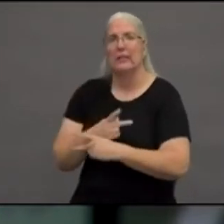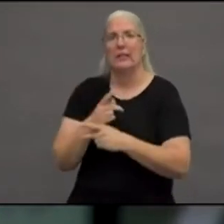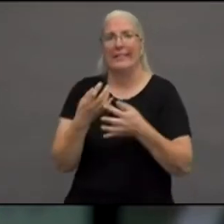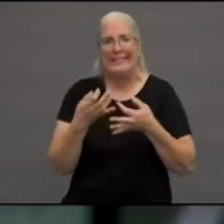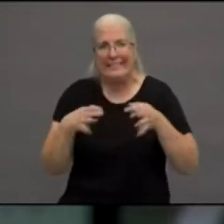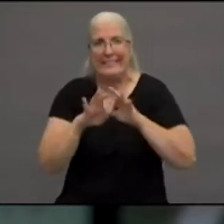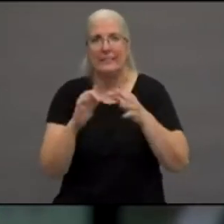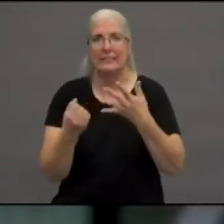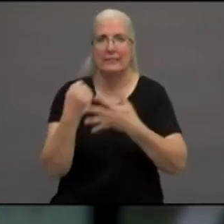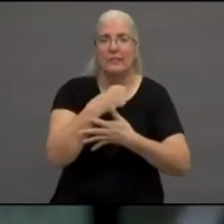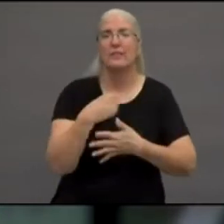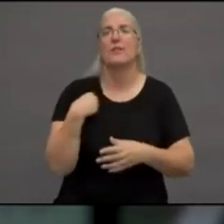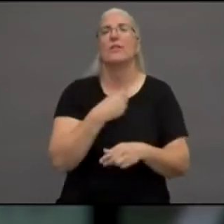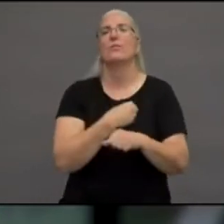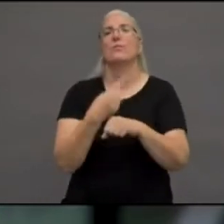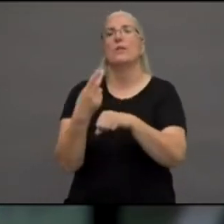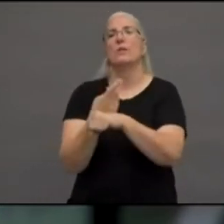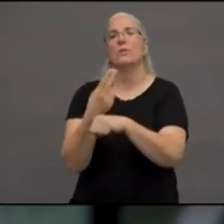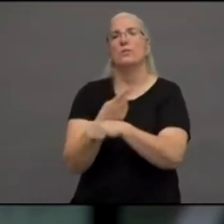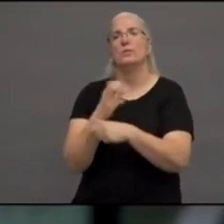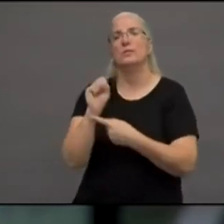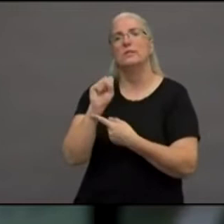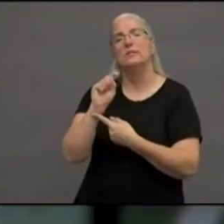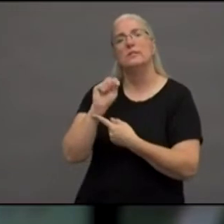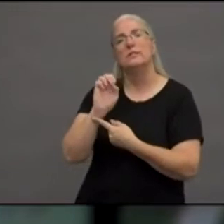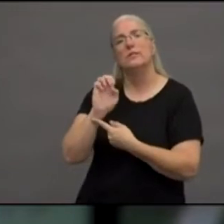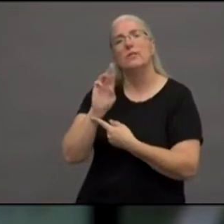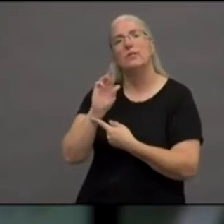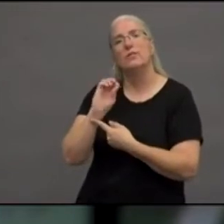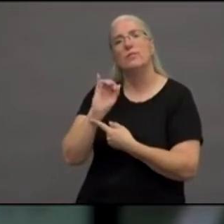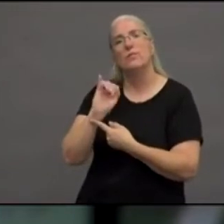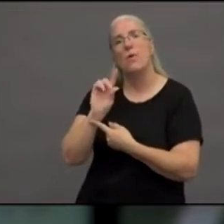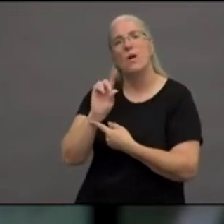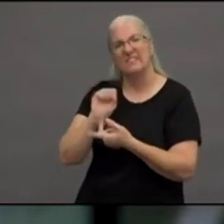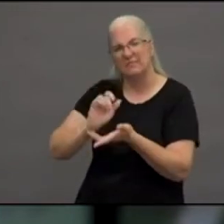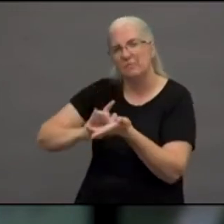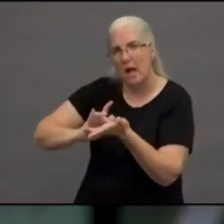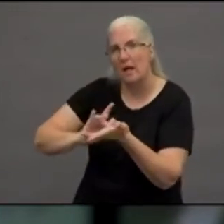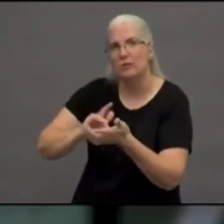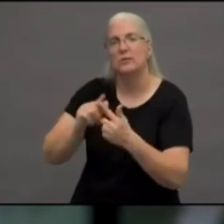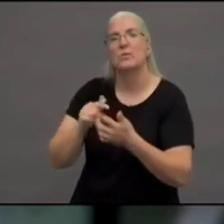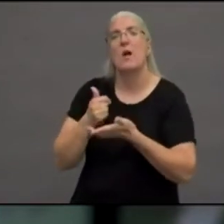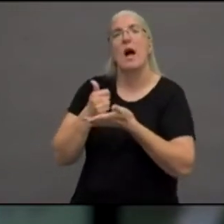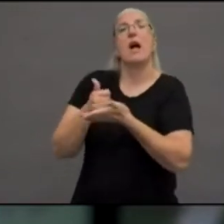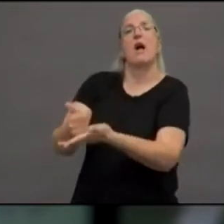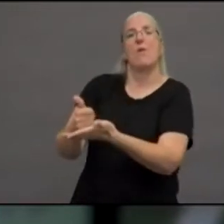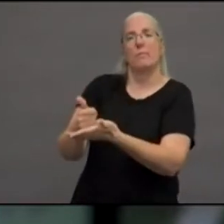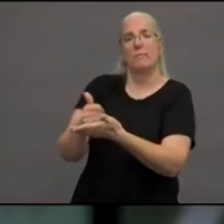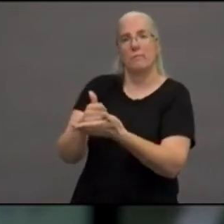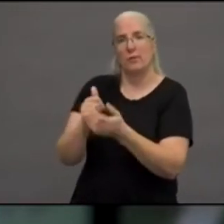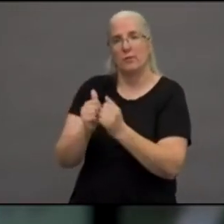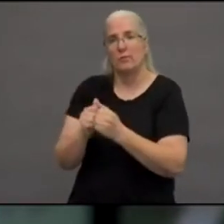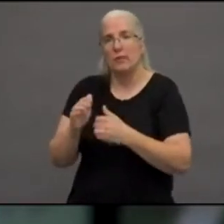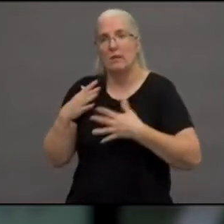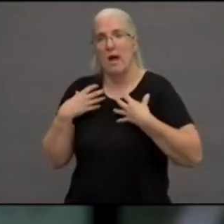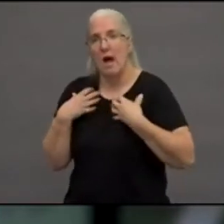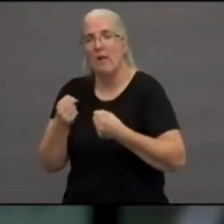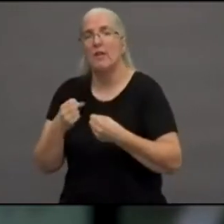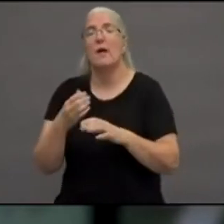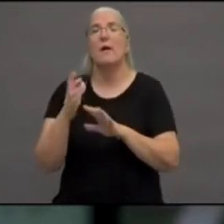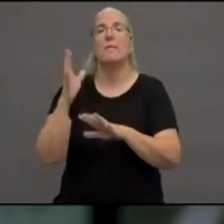steroids and other medications. And so early on, when we had our big surge, we had a lot